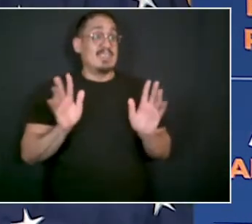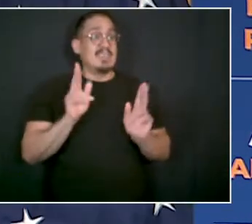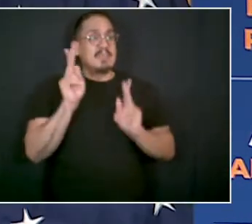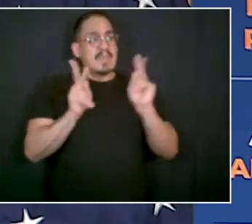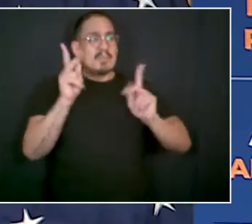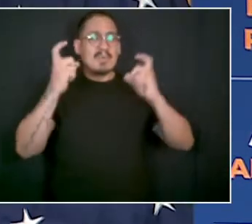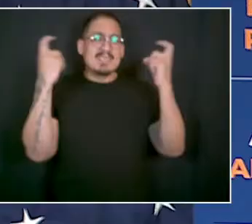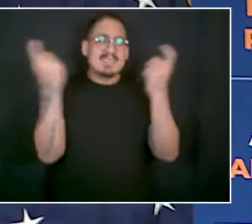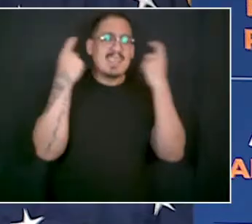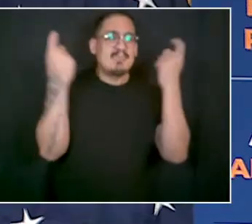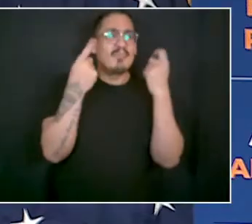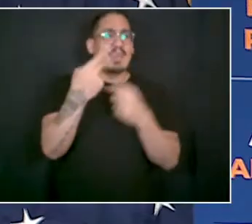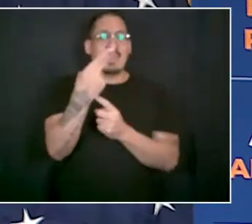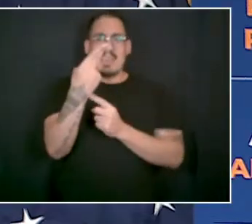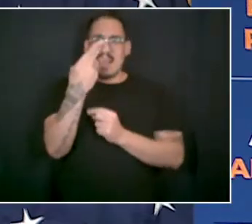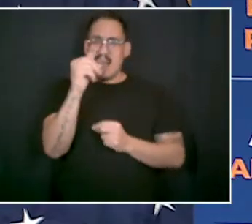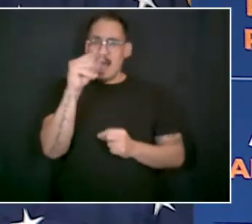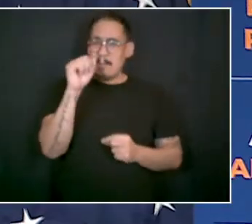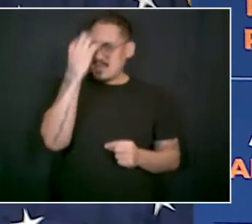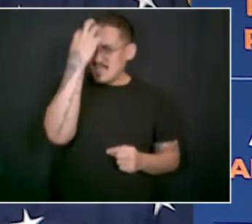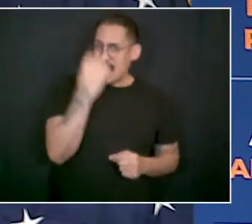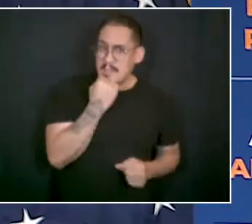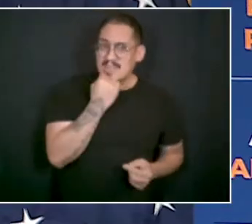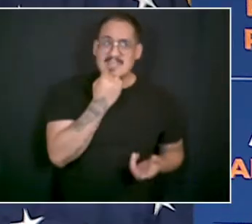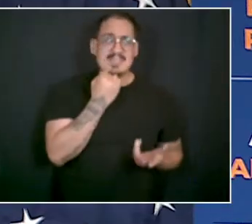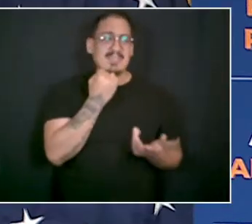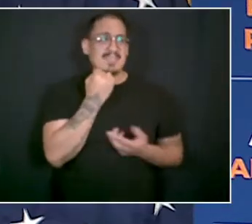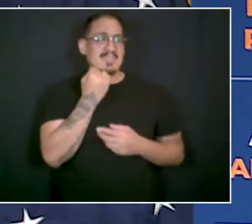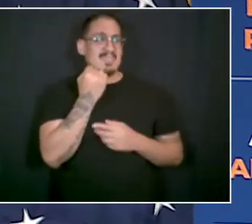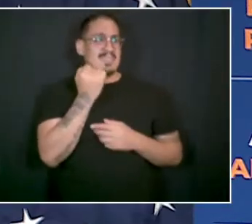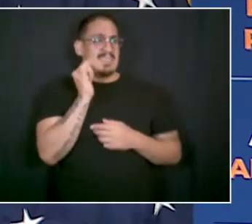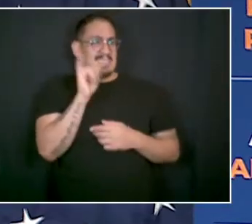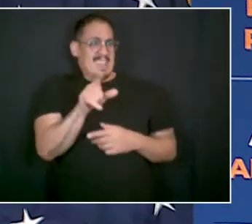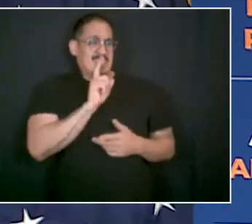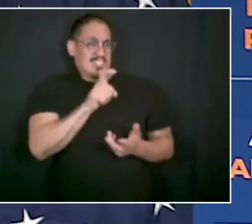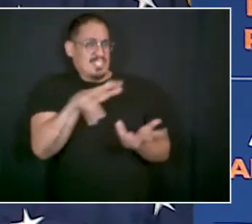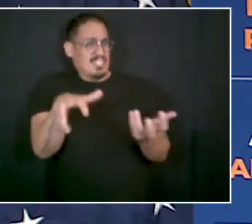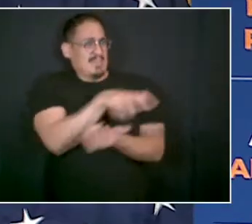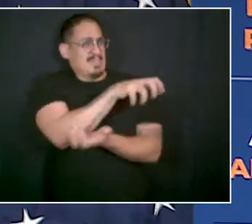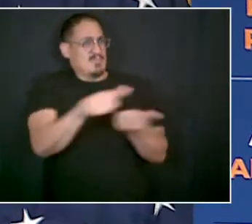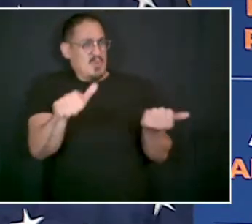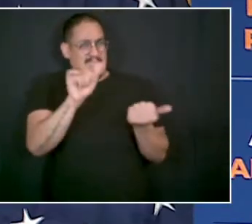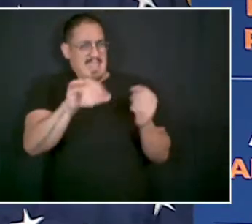should be destroyed. People are not calling for the release of hostages.